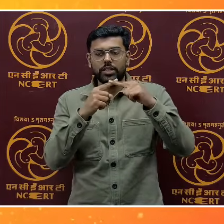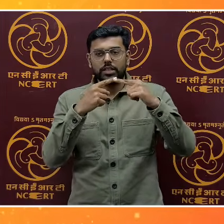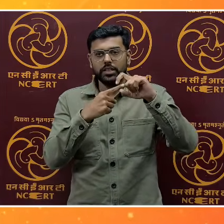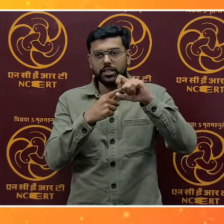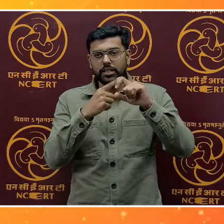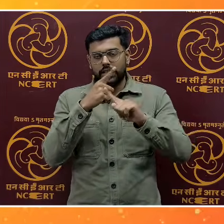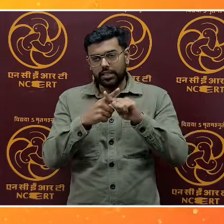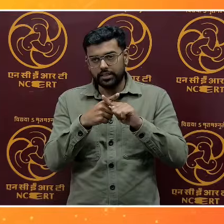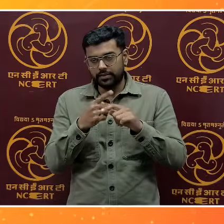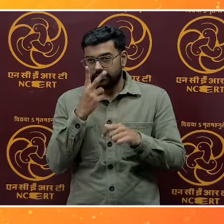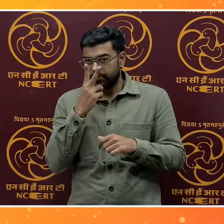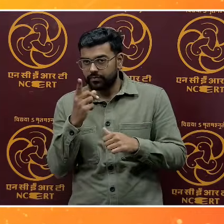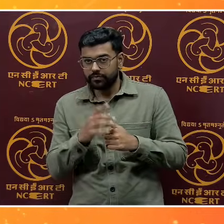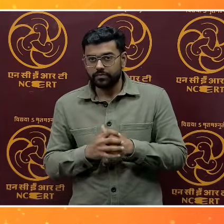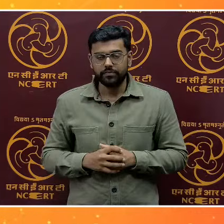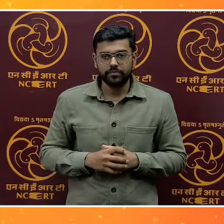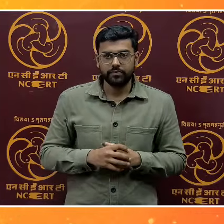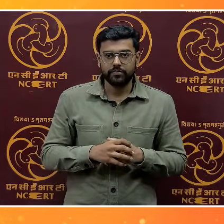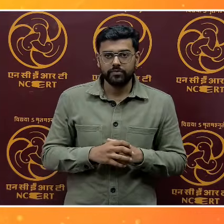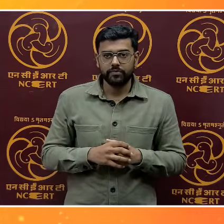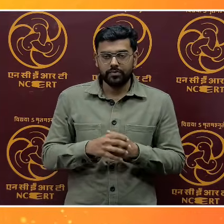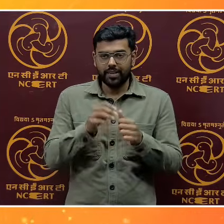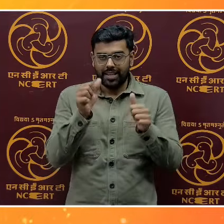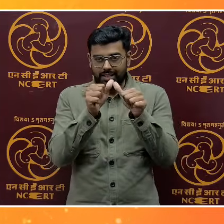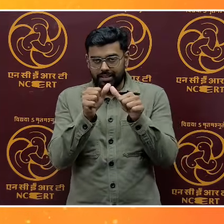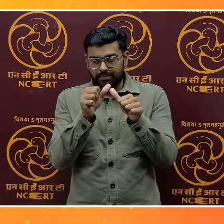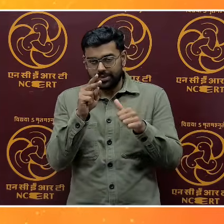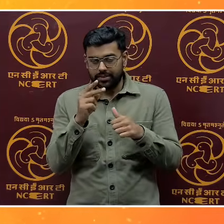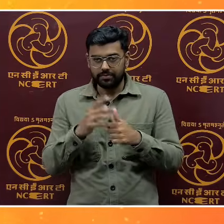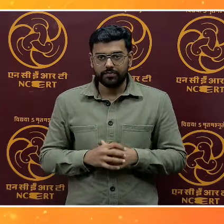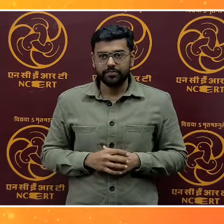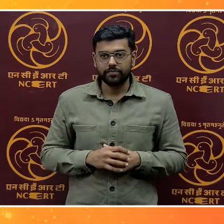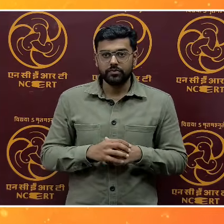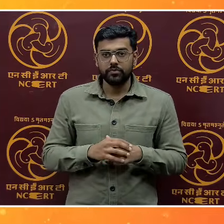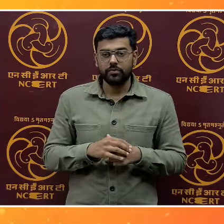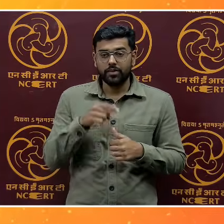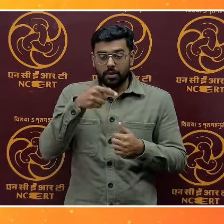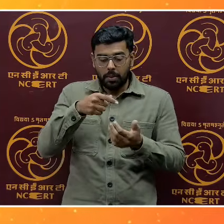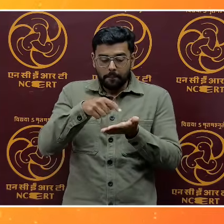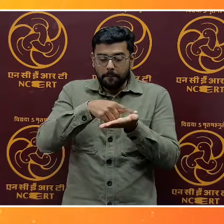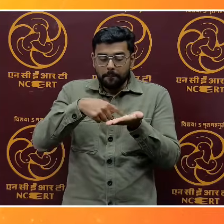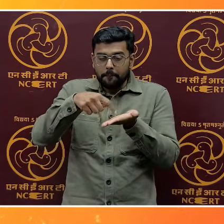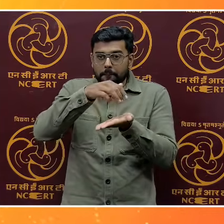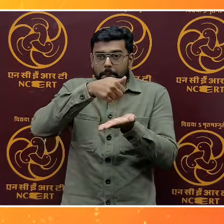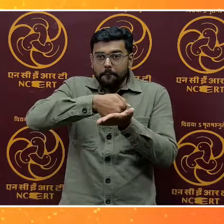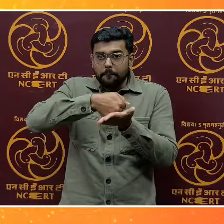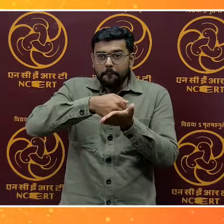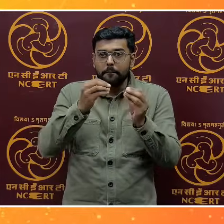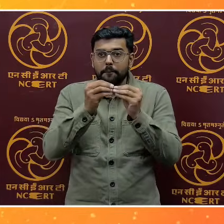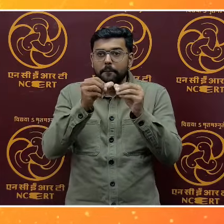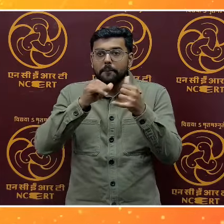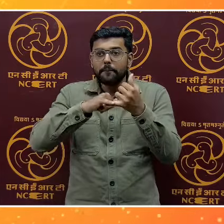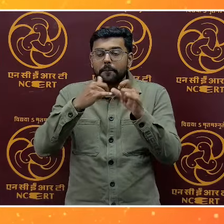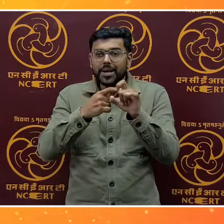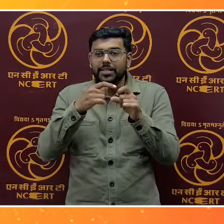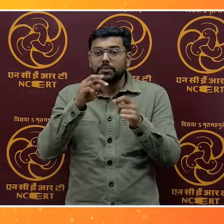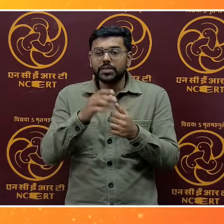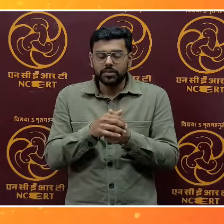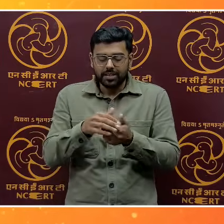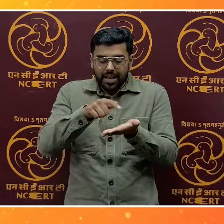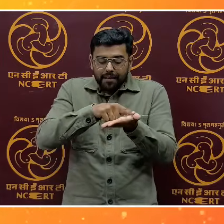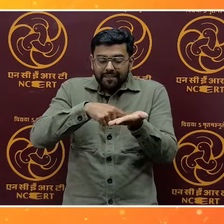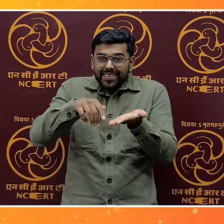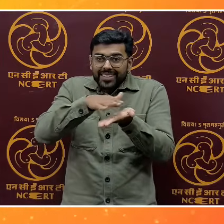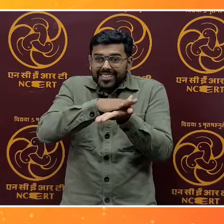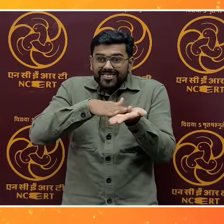the vertex, we have A marked over there. And what do you mean by base, children? Plain circular end is